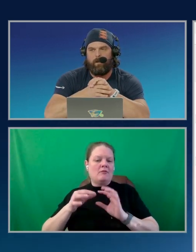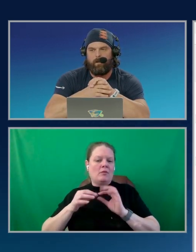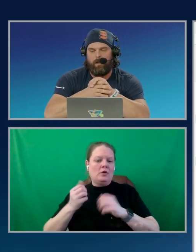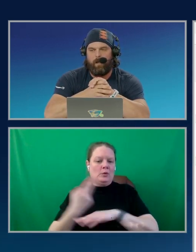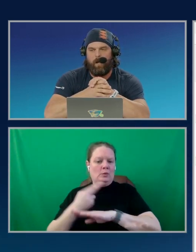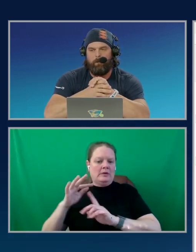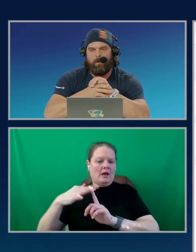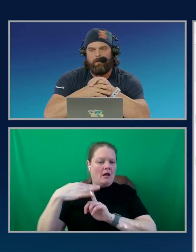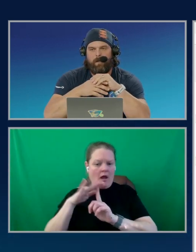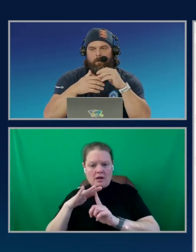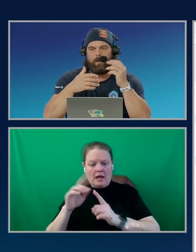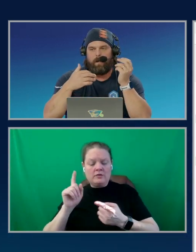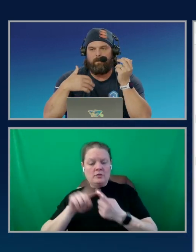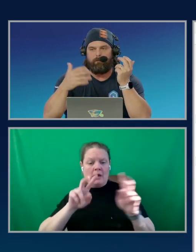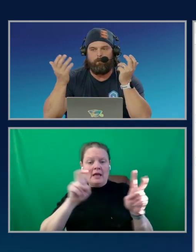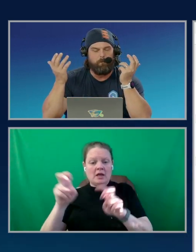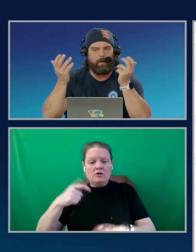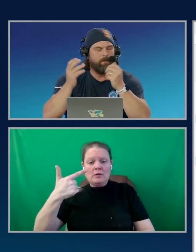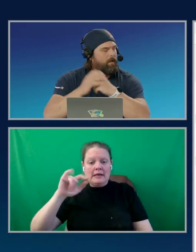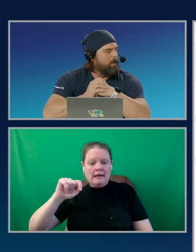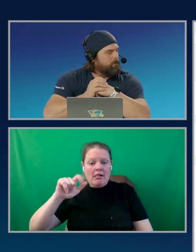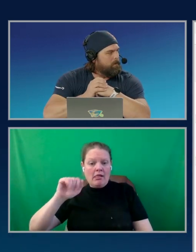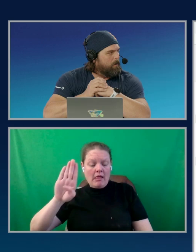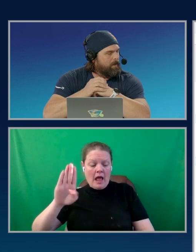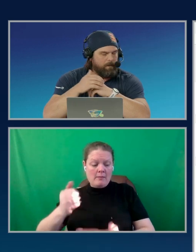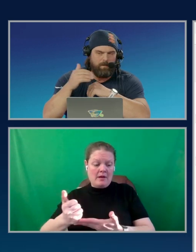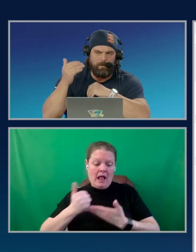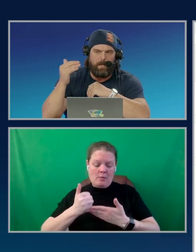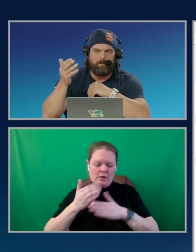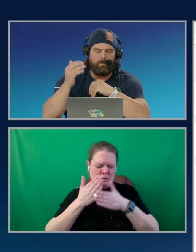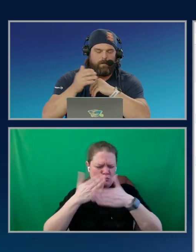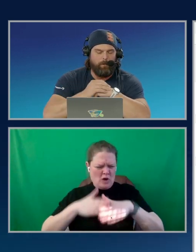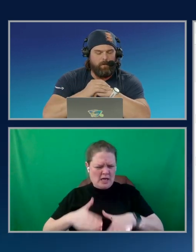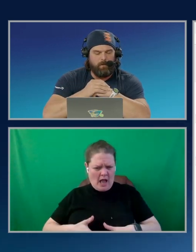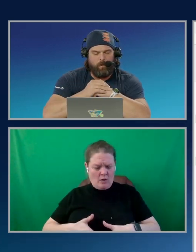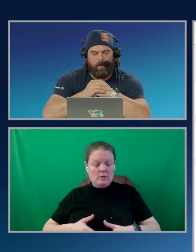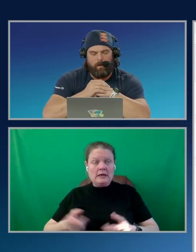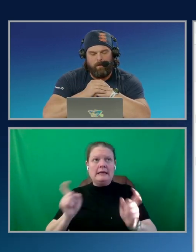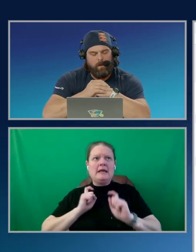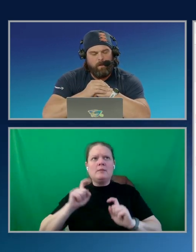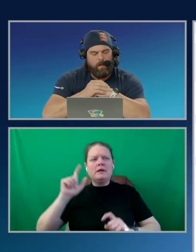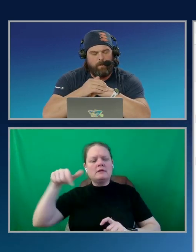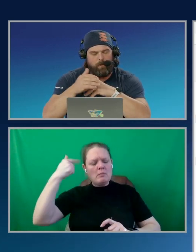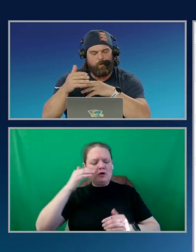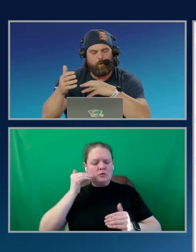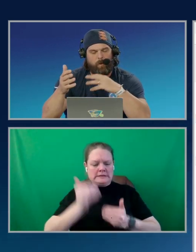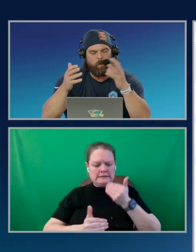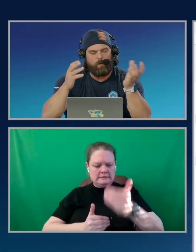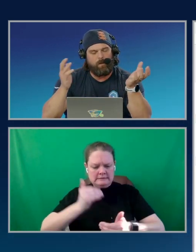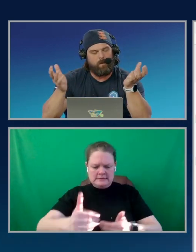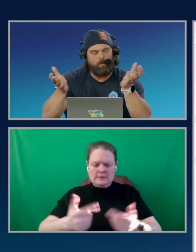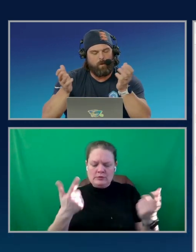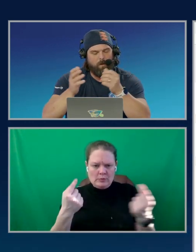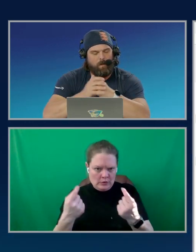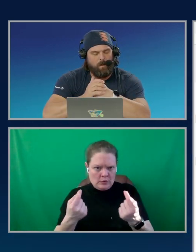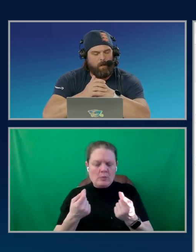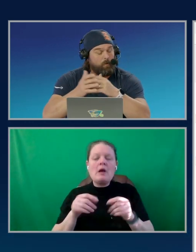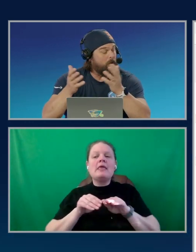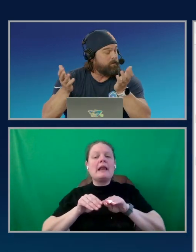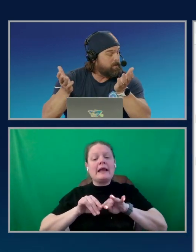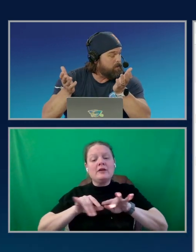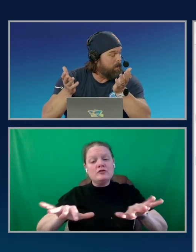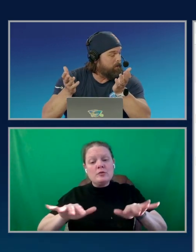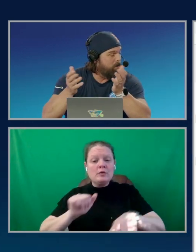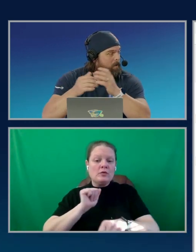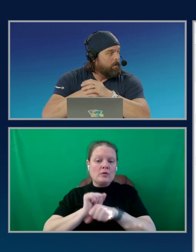and in GitLab to help me kind of break it down. Give me some logical steps, and this way I can kind of distribute the work